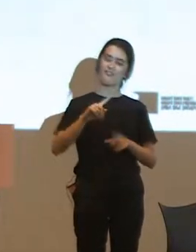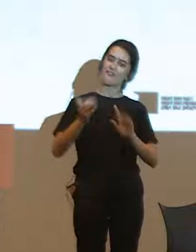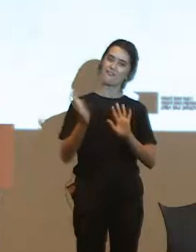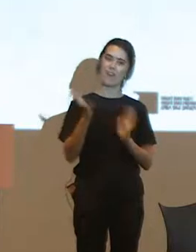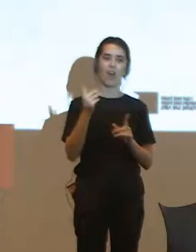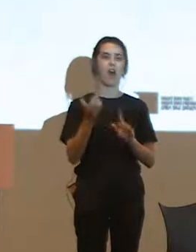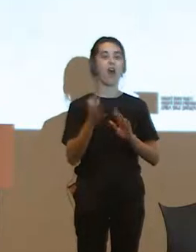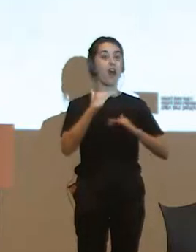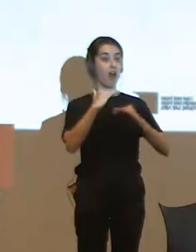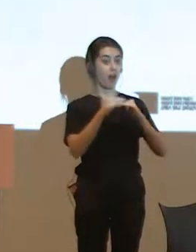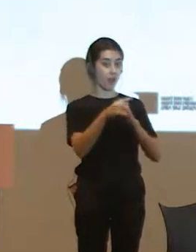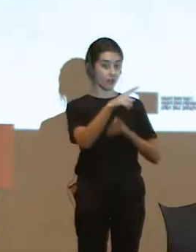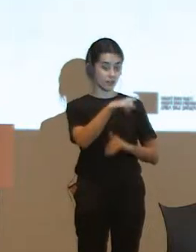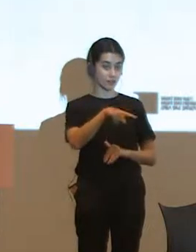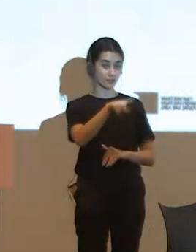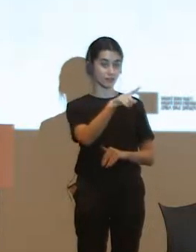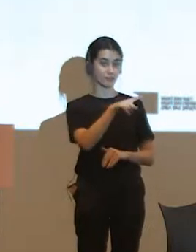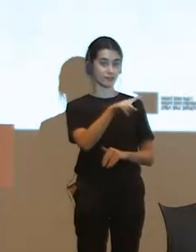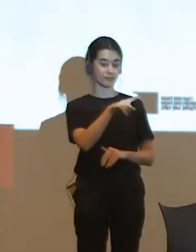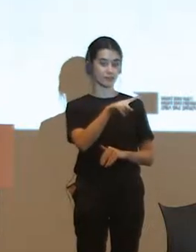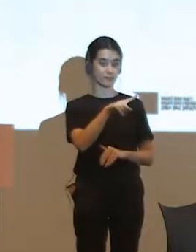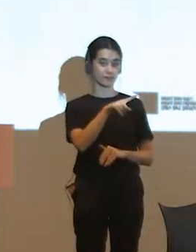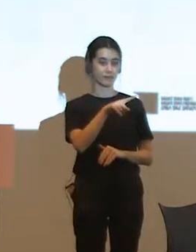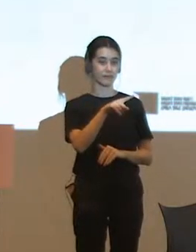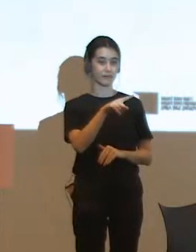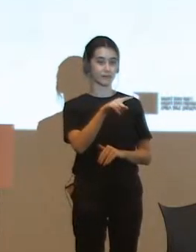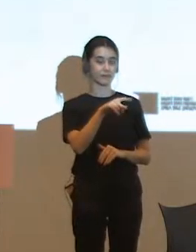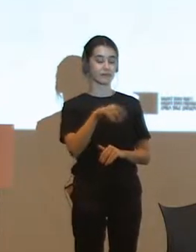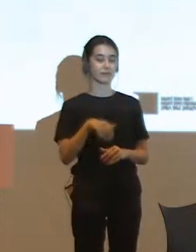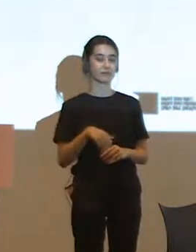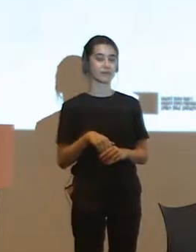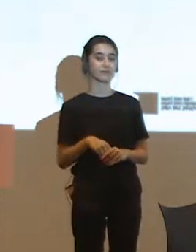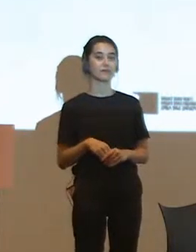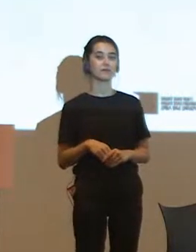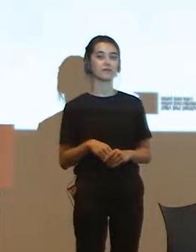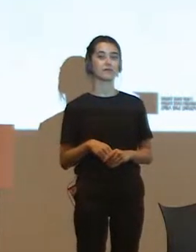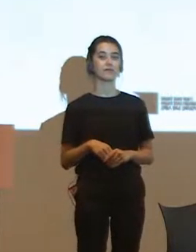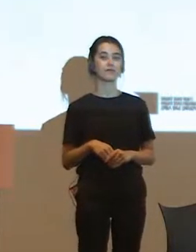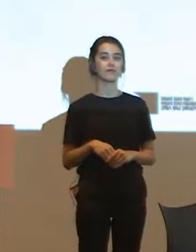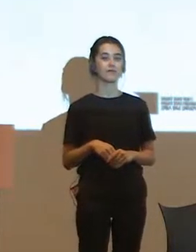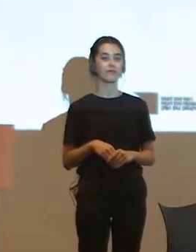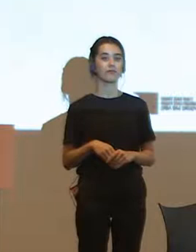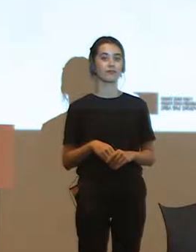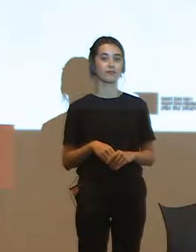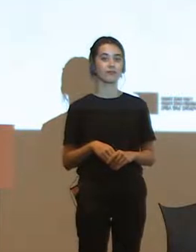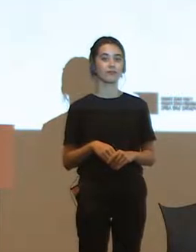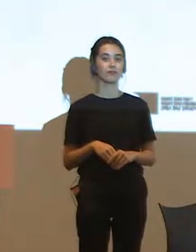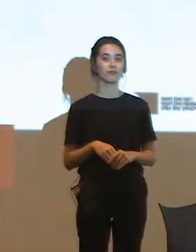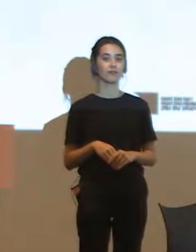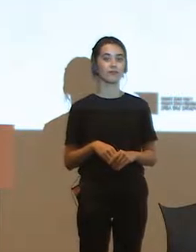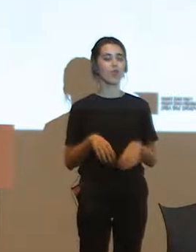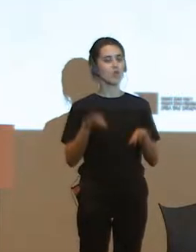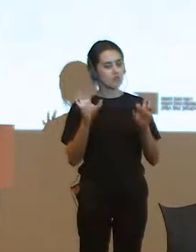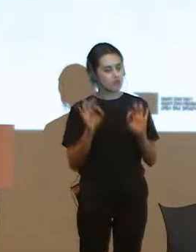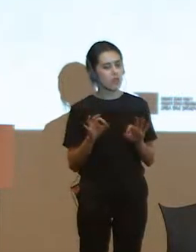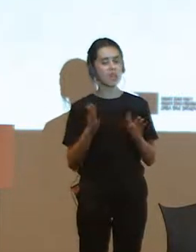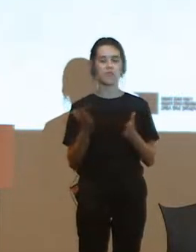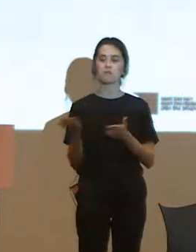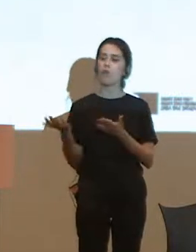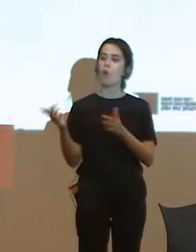has a discourse of pointing out the refugees as the cause of all the